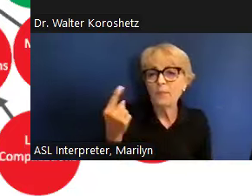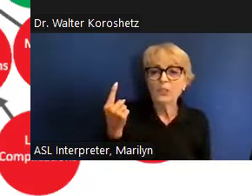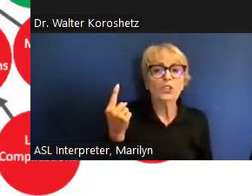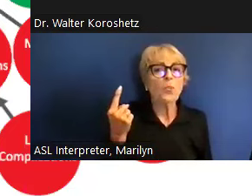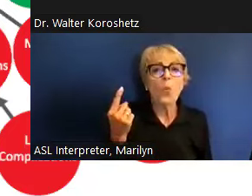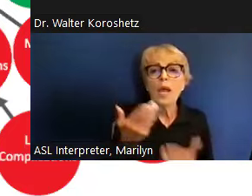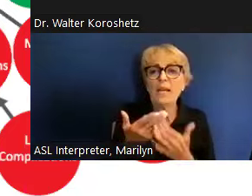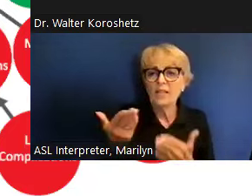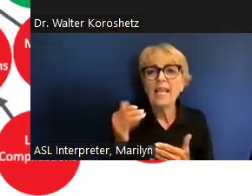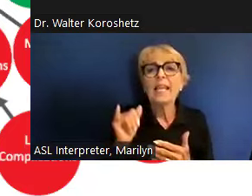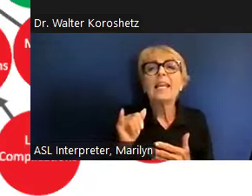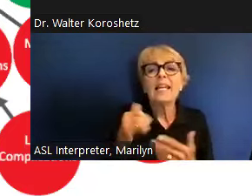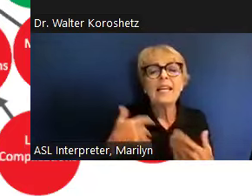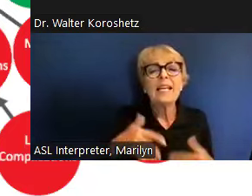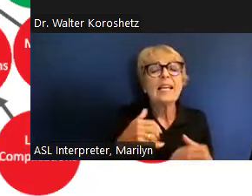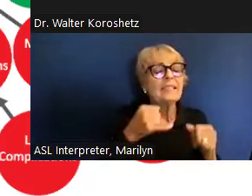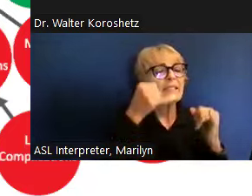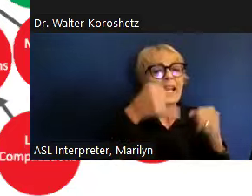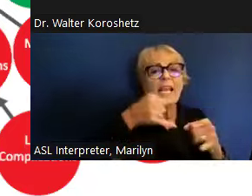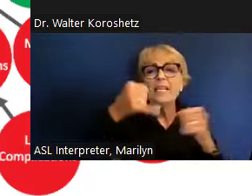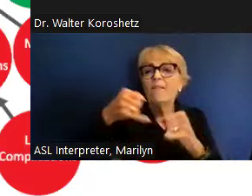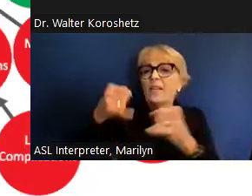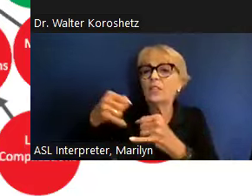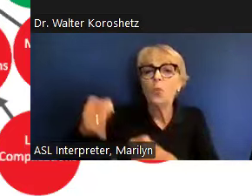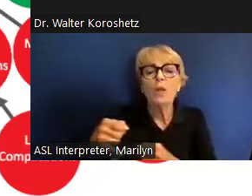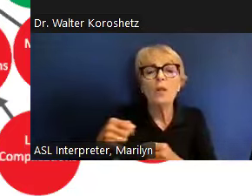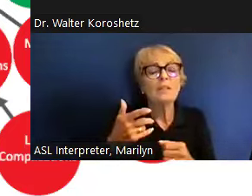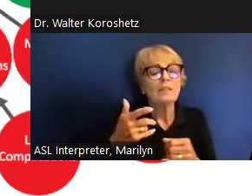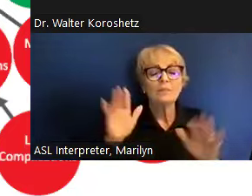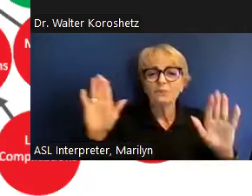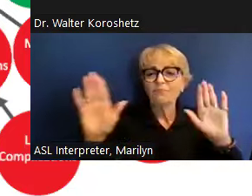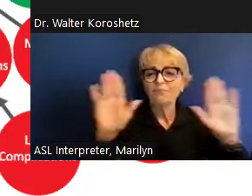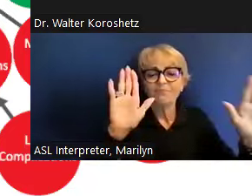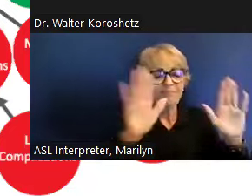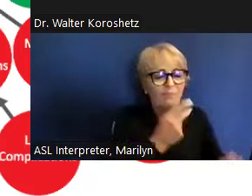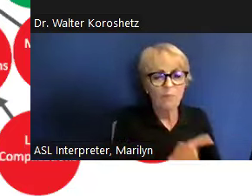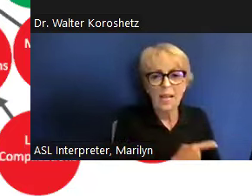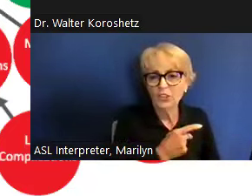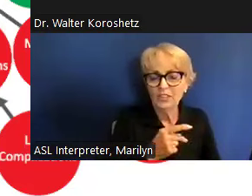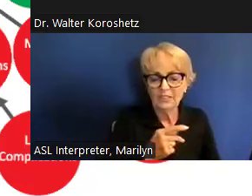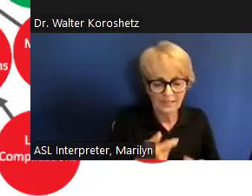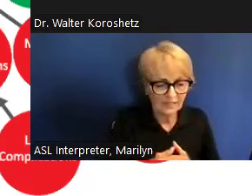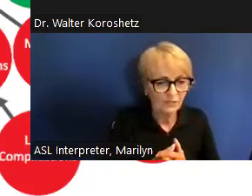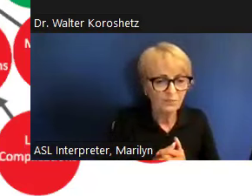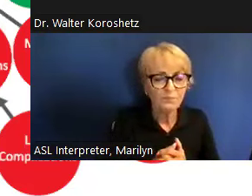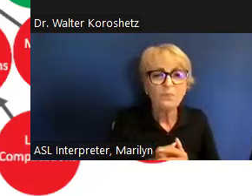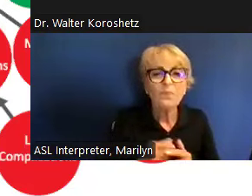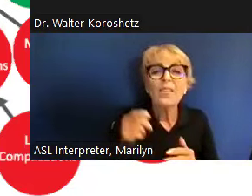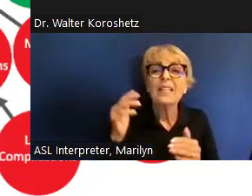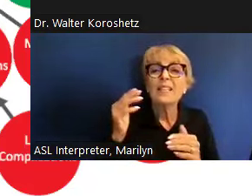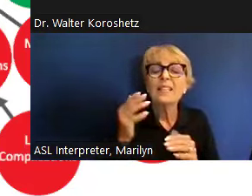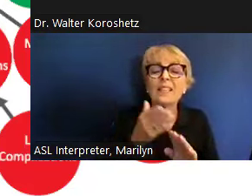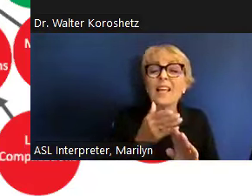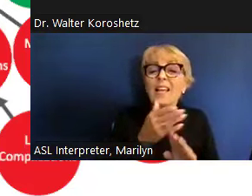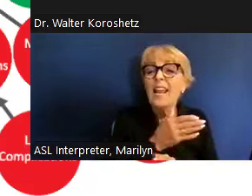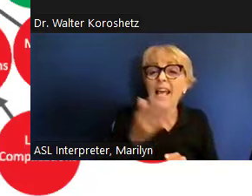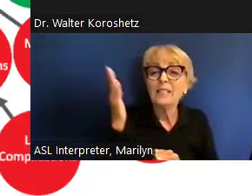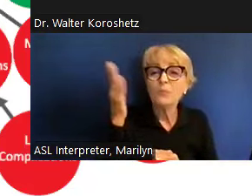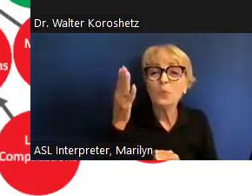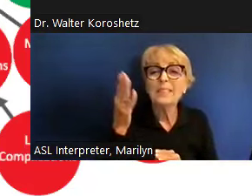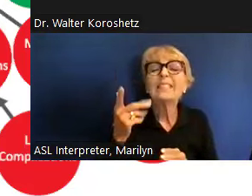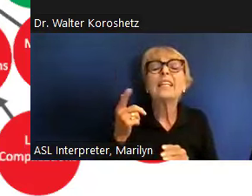that it's very individualized from one patient to the next. As you saw in the last presentation, there are many different symptoms